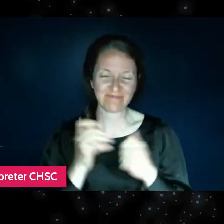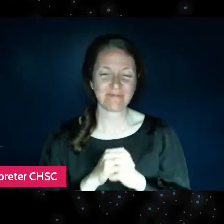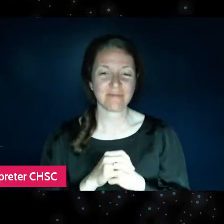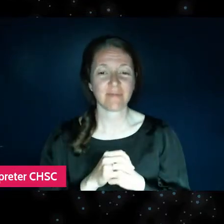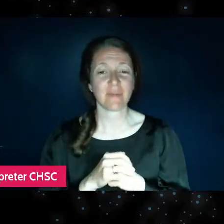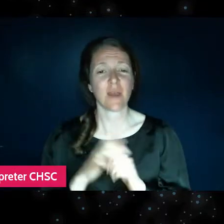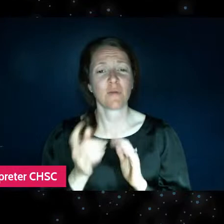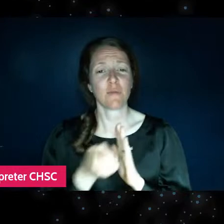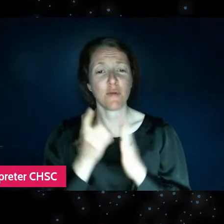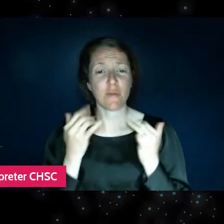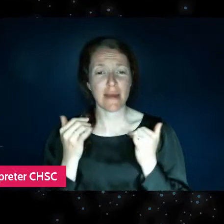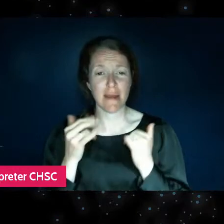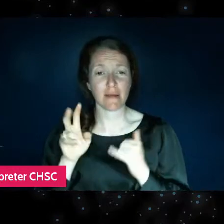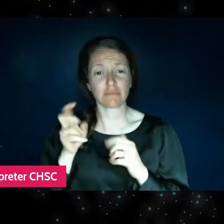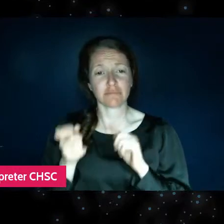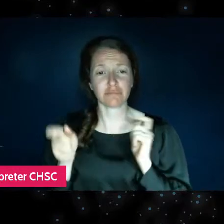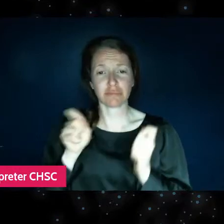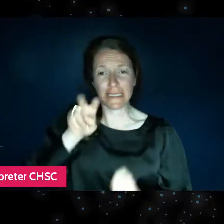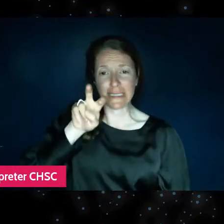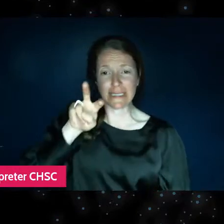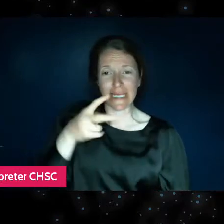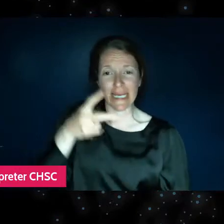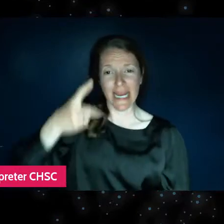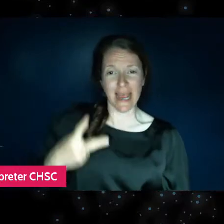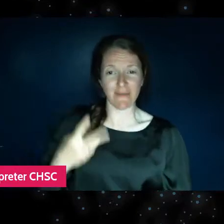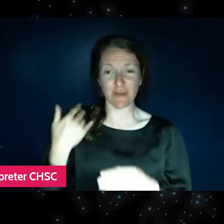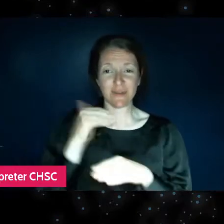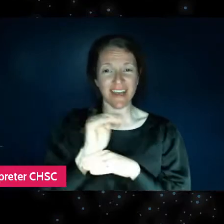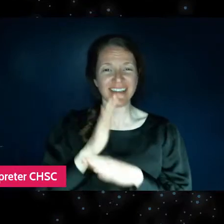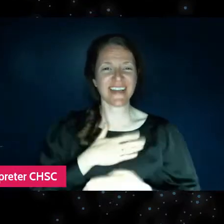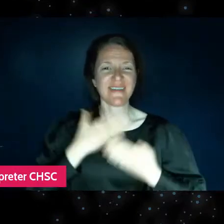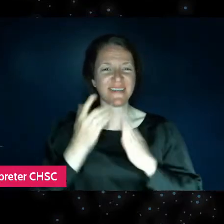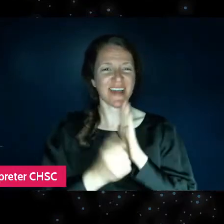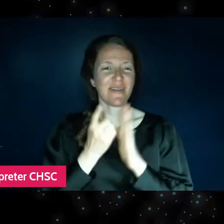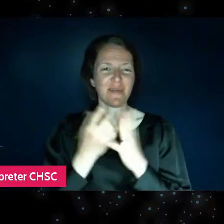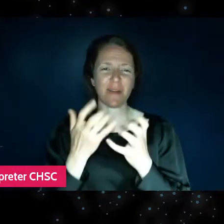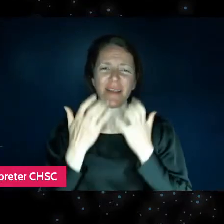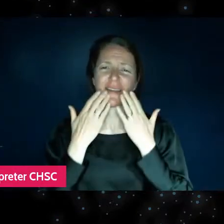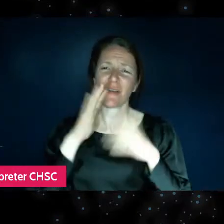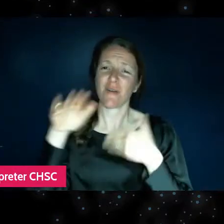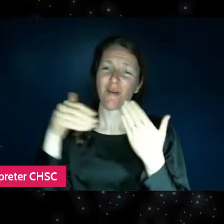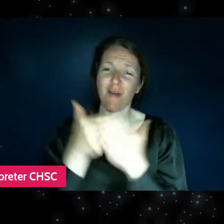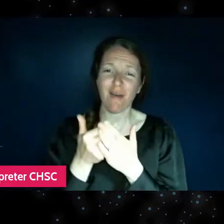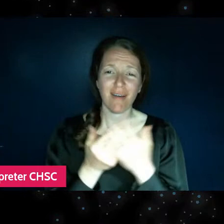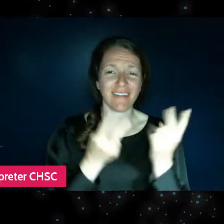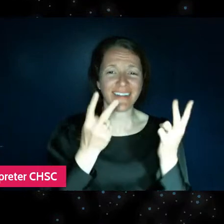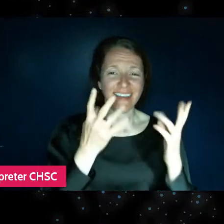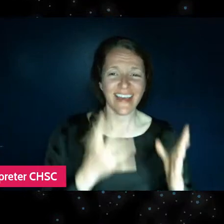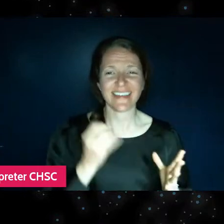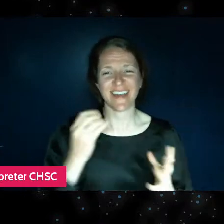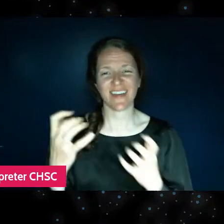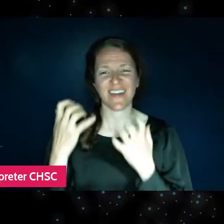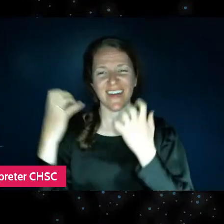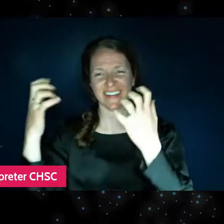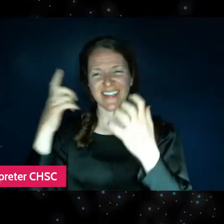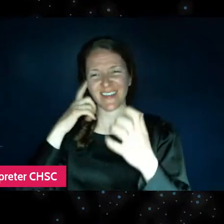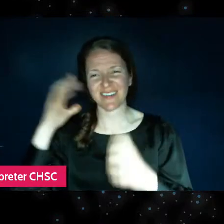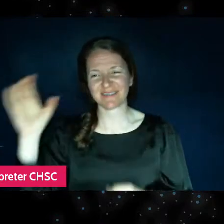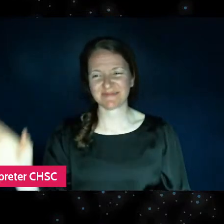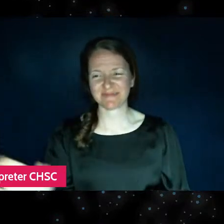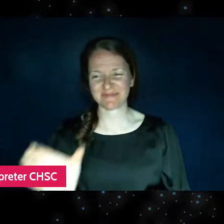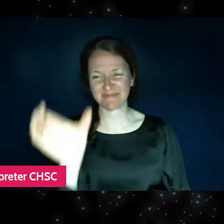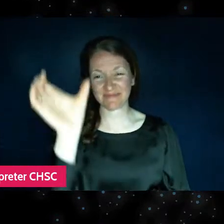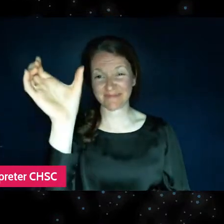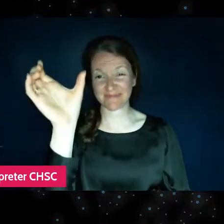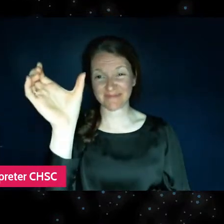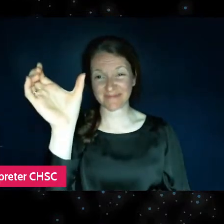we transition into the second half of tonight's happy hour to thank all our guests and our audience for raising a glass with us. In my case, it's